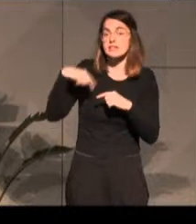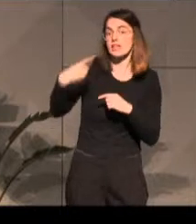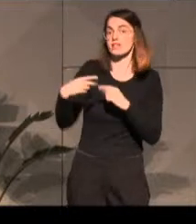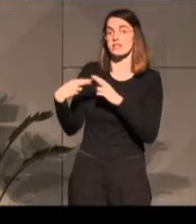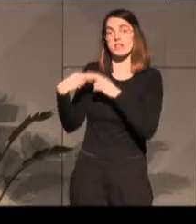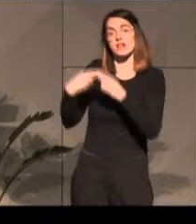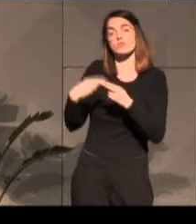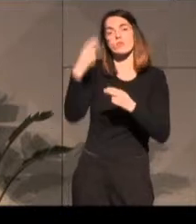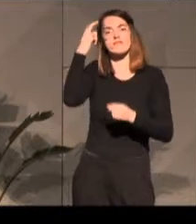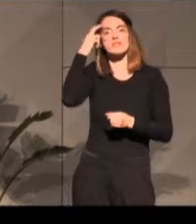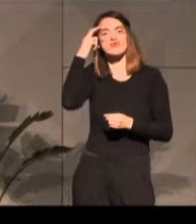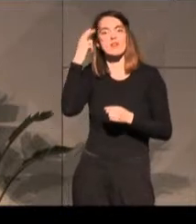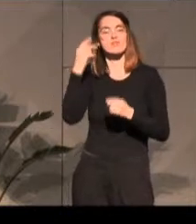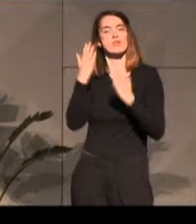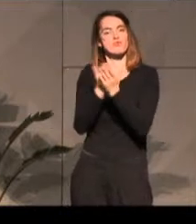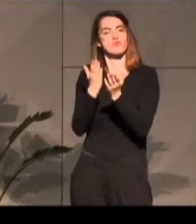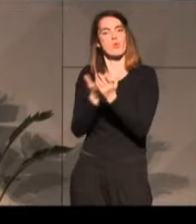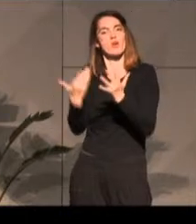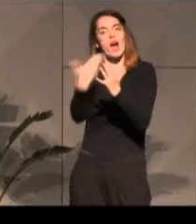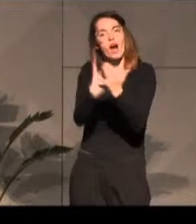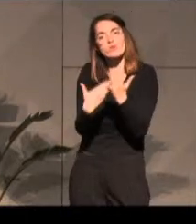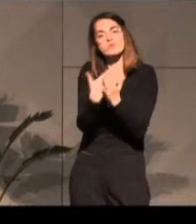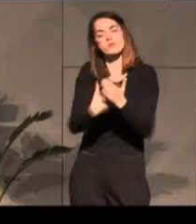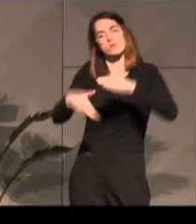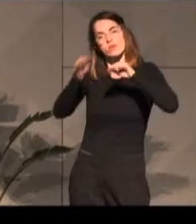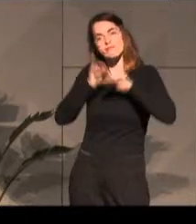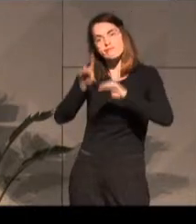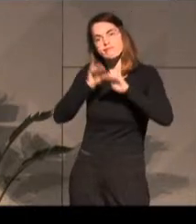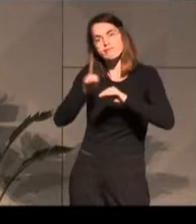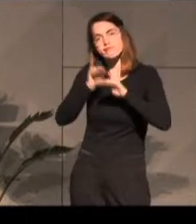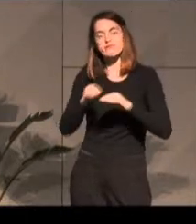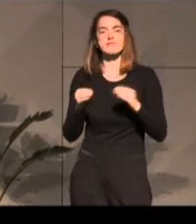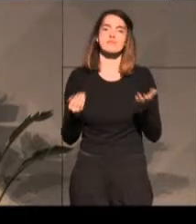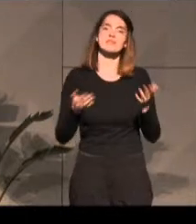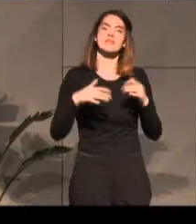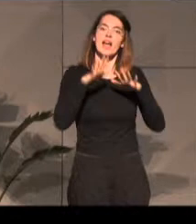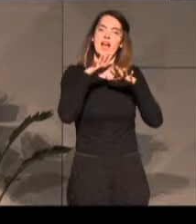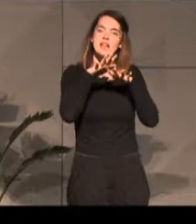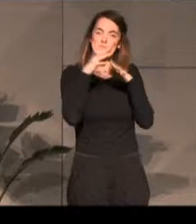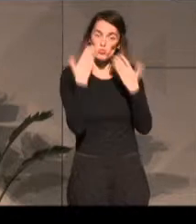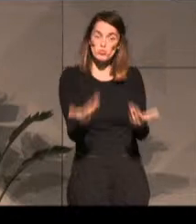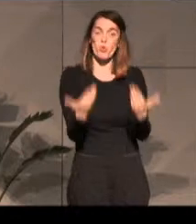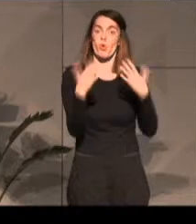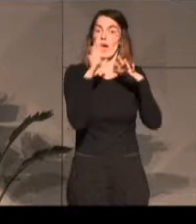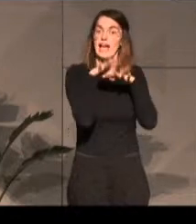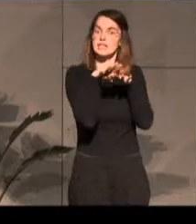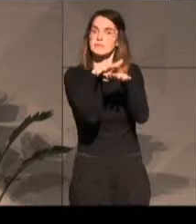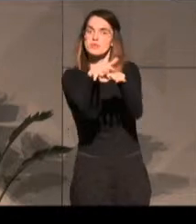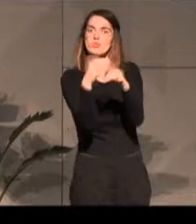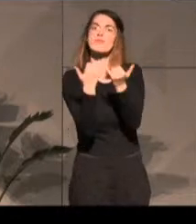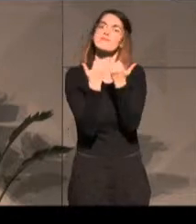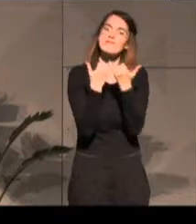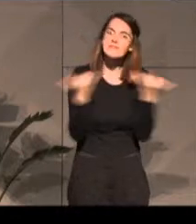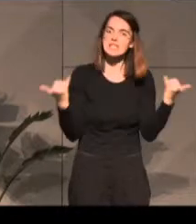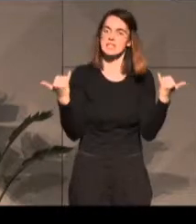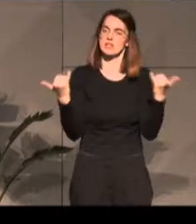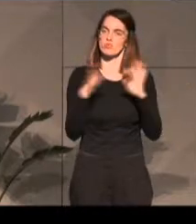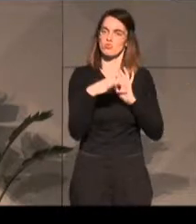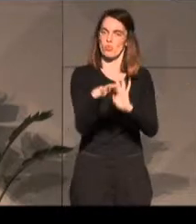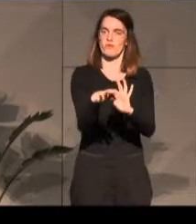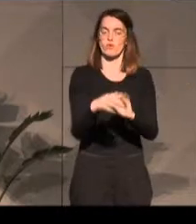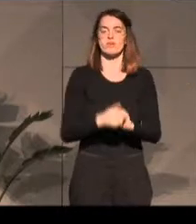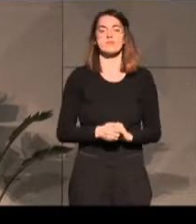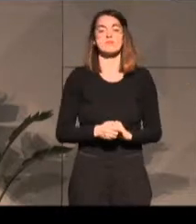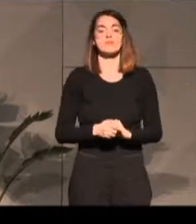to train the next generation of scientists when it comes to planning and executing such an expedition. There was enough space on